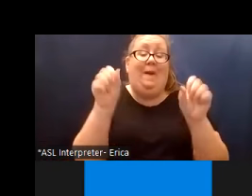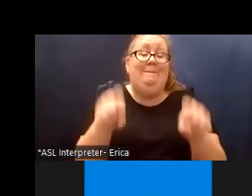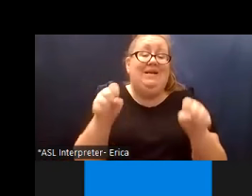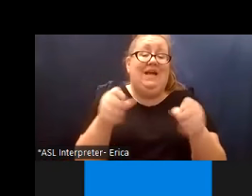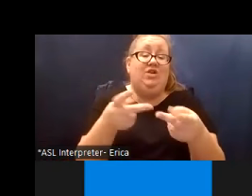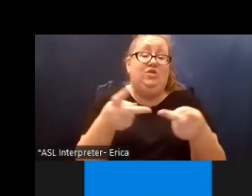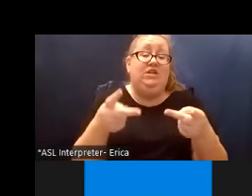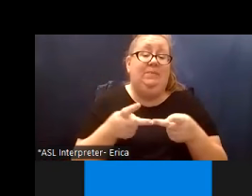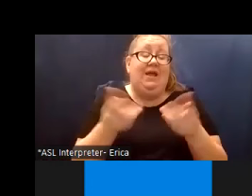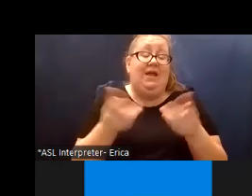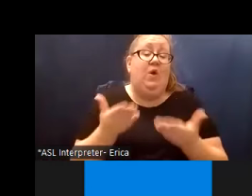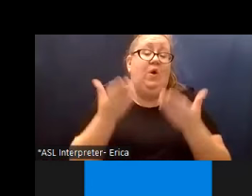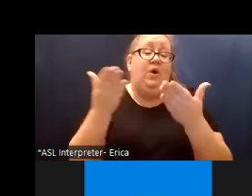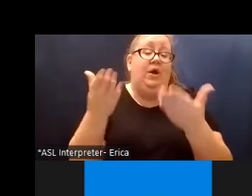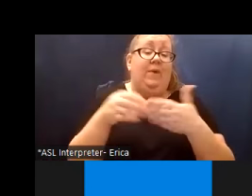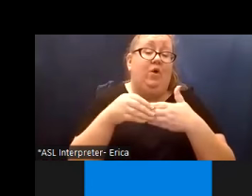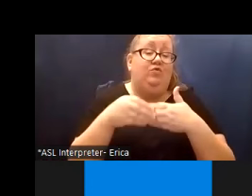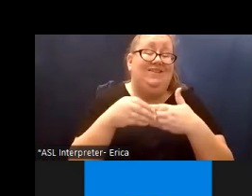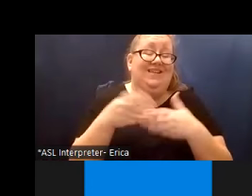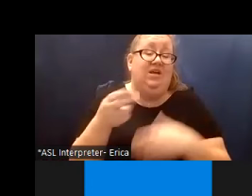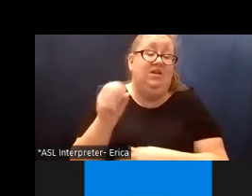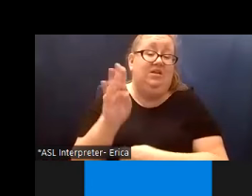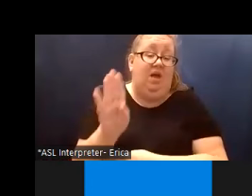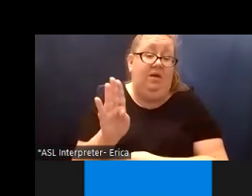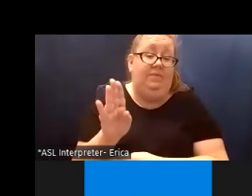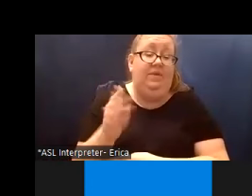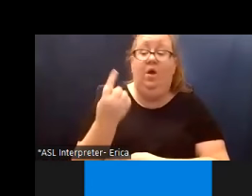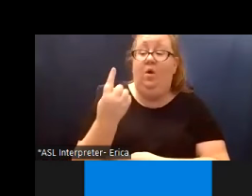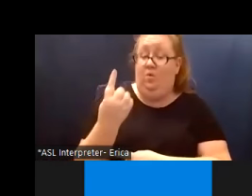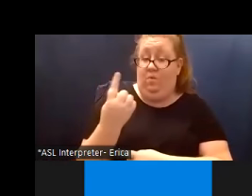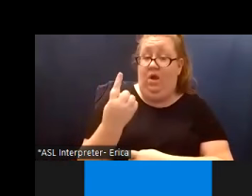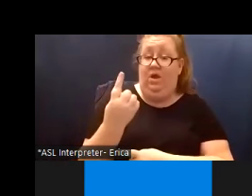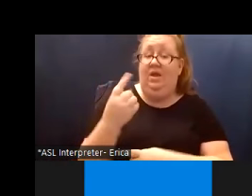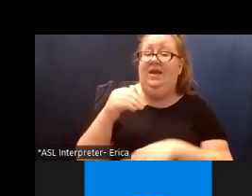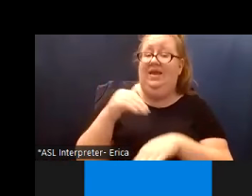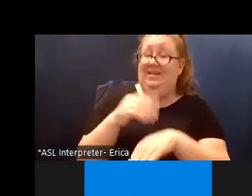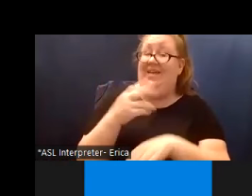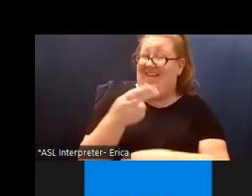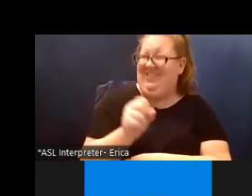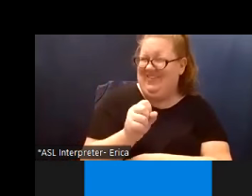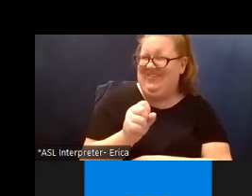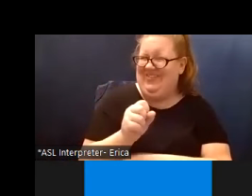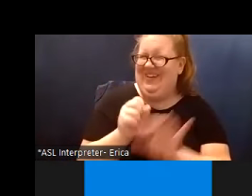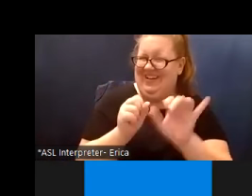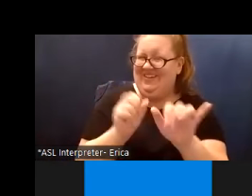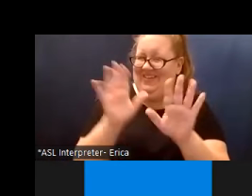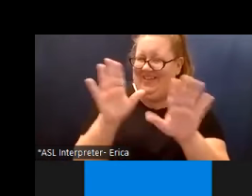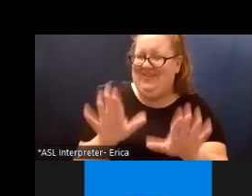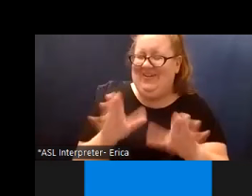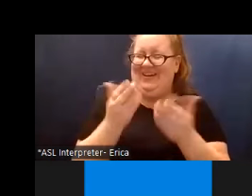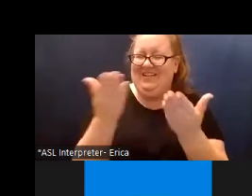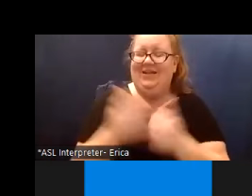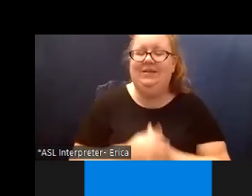would propose resilience hubs, one of which does happen to be at the high school. So that was a great suggestion.